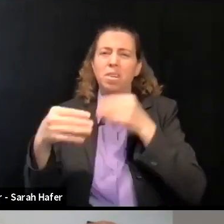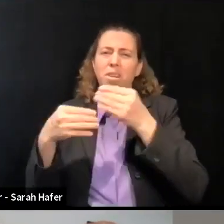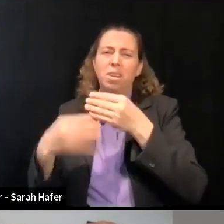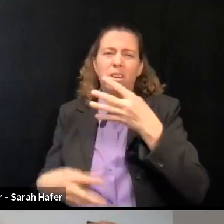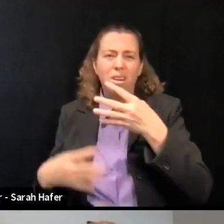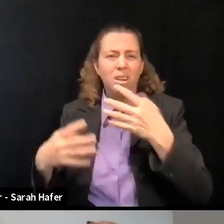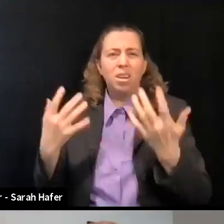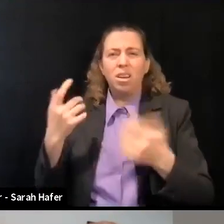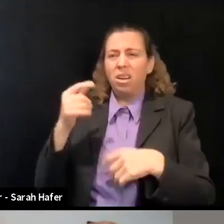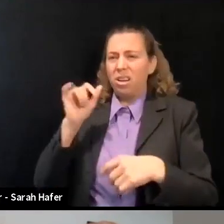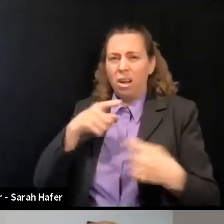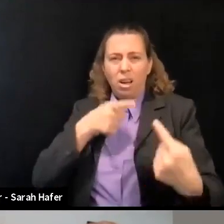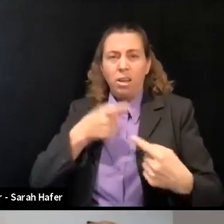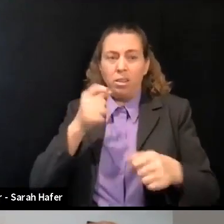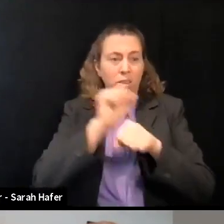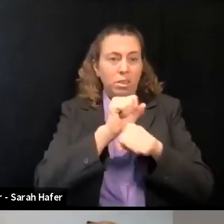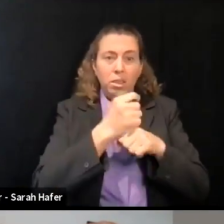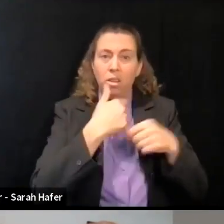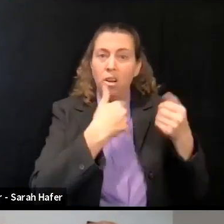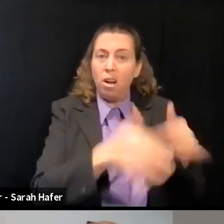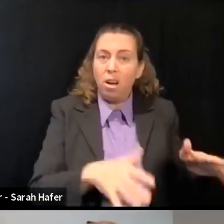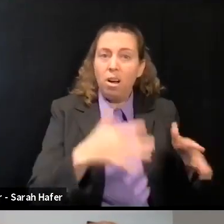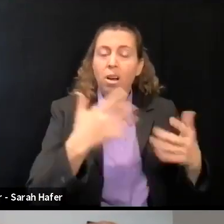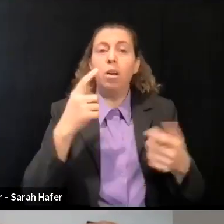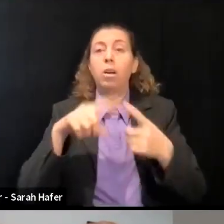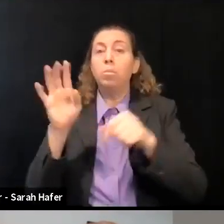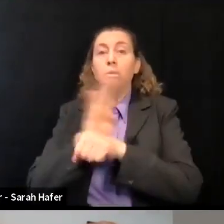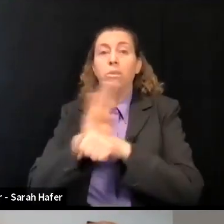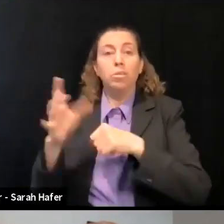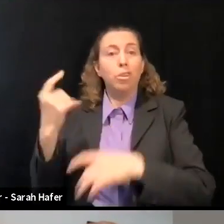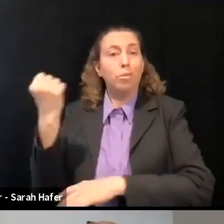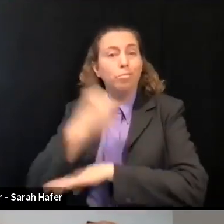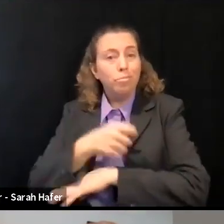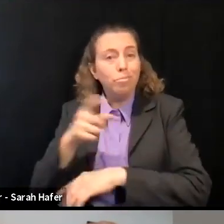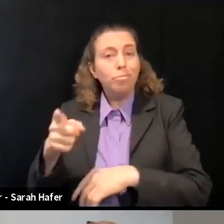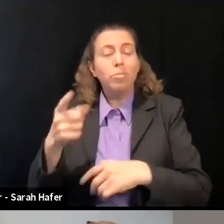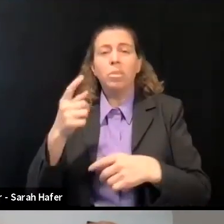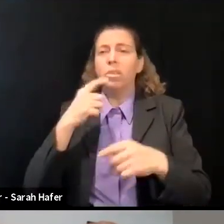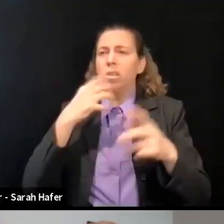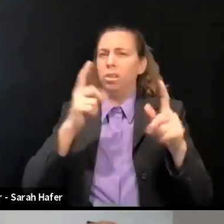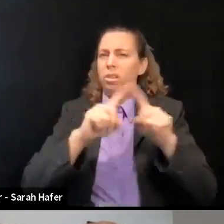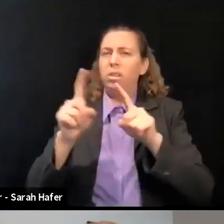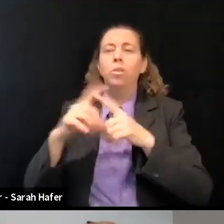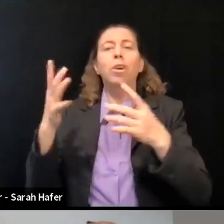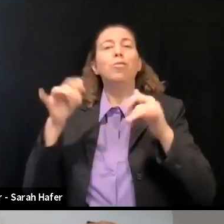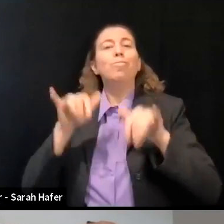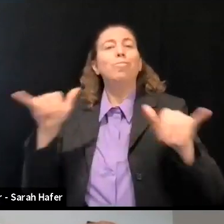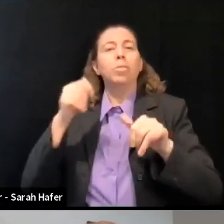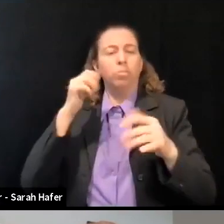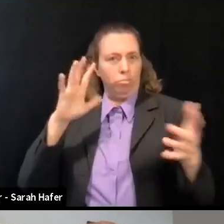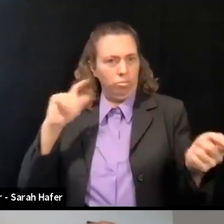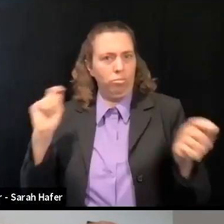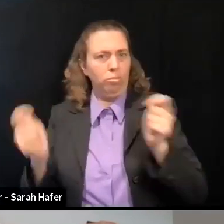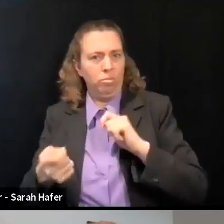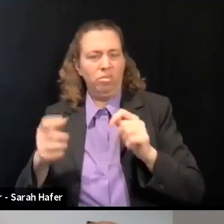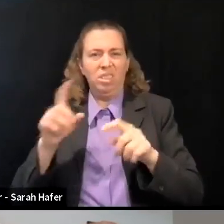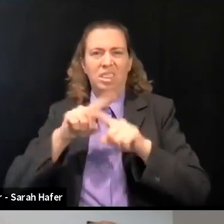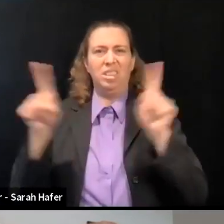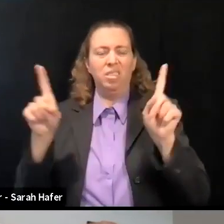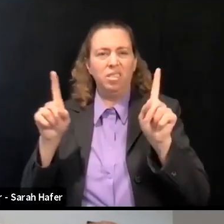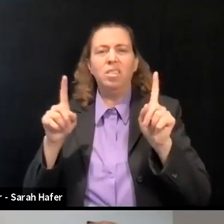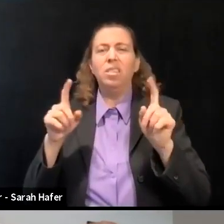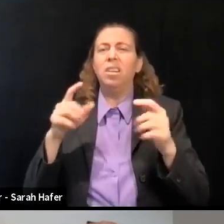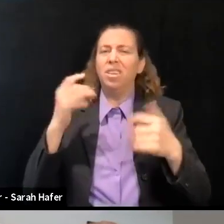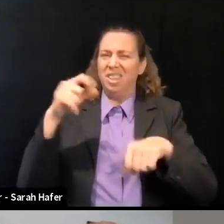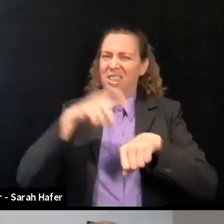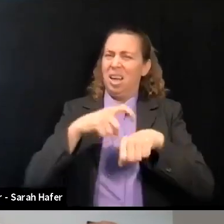lost businesses, milestones, routines, presumed certainties, time, adapting to changes